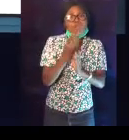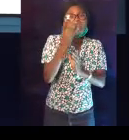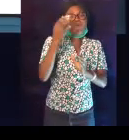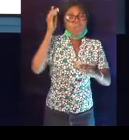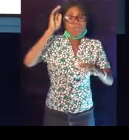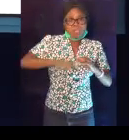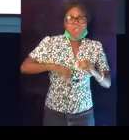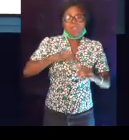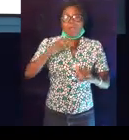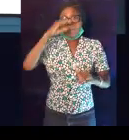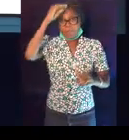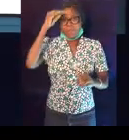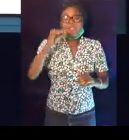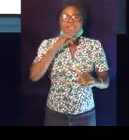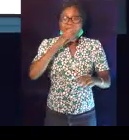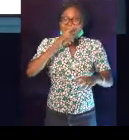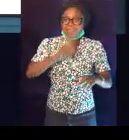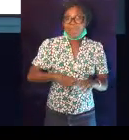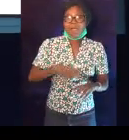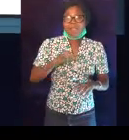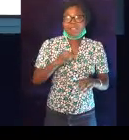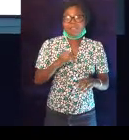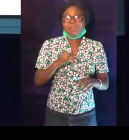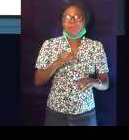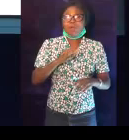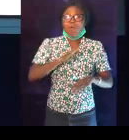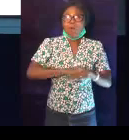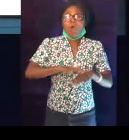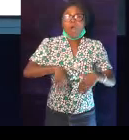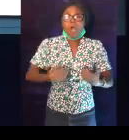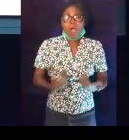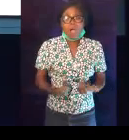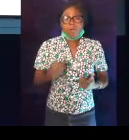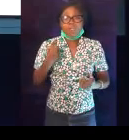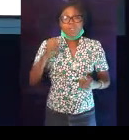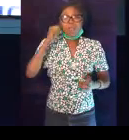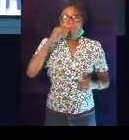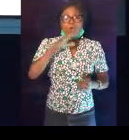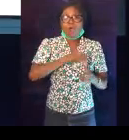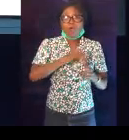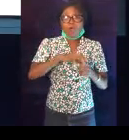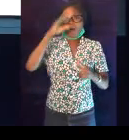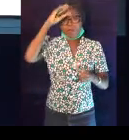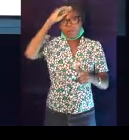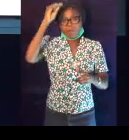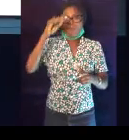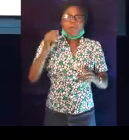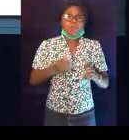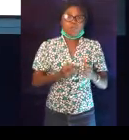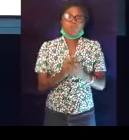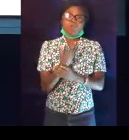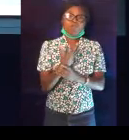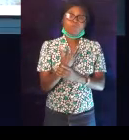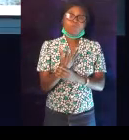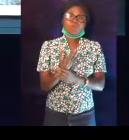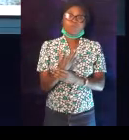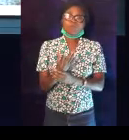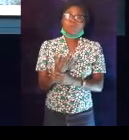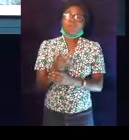another obstacle to physical development. It determines how the boy or girl grows. Next one